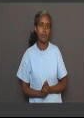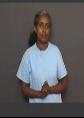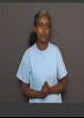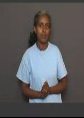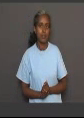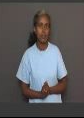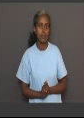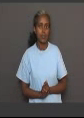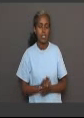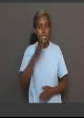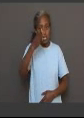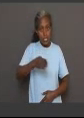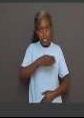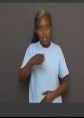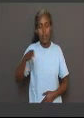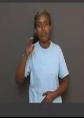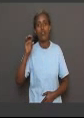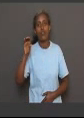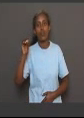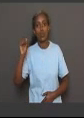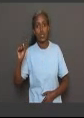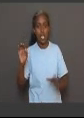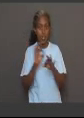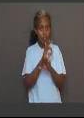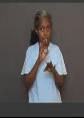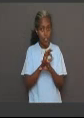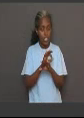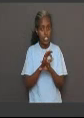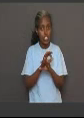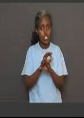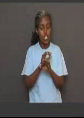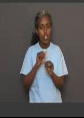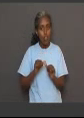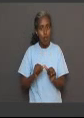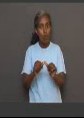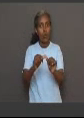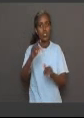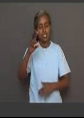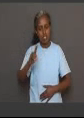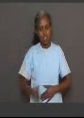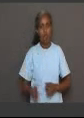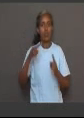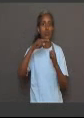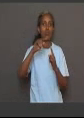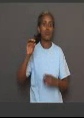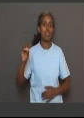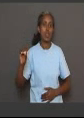The graph of a cosine function goes down to 0.